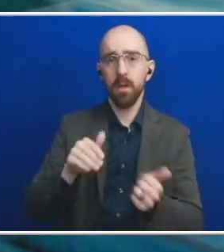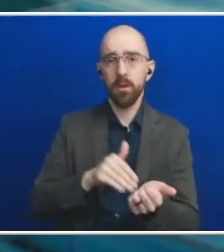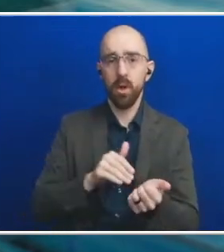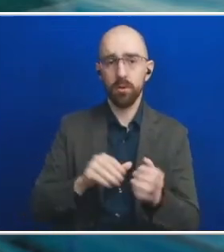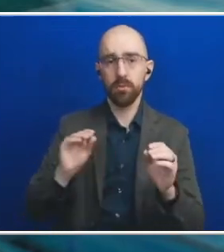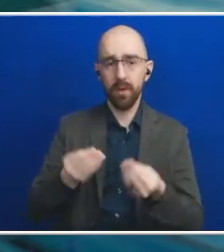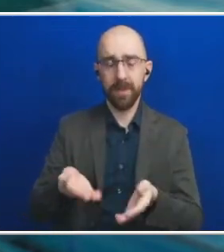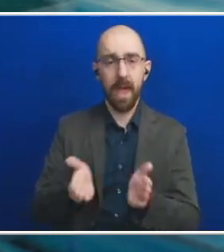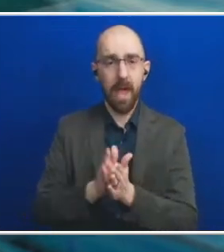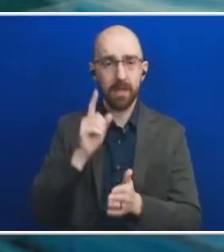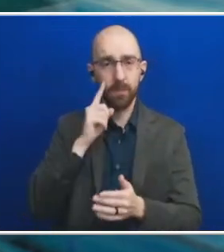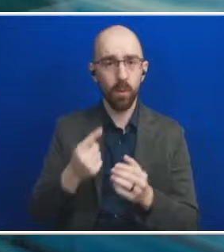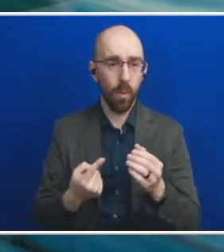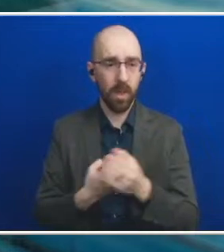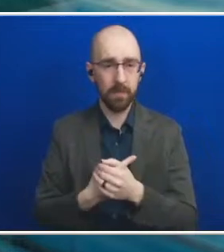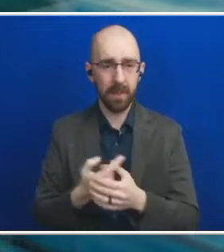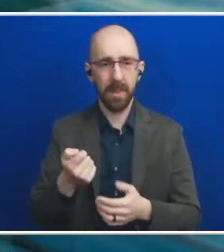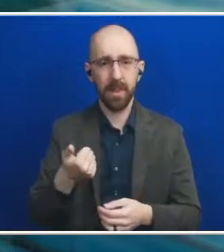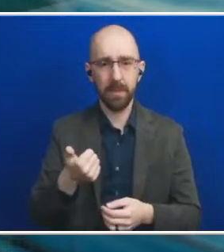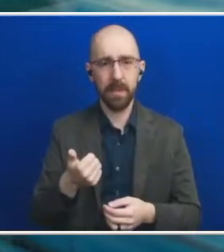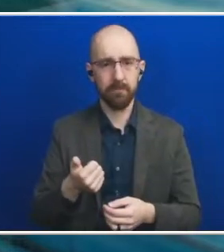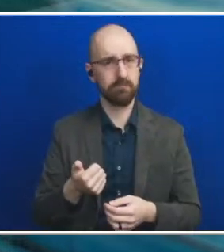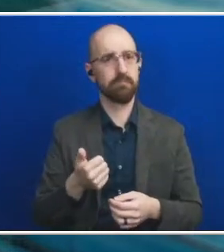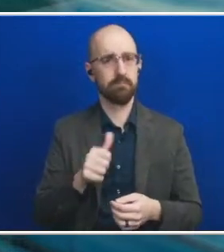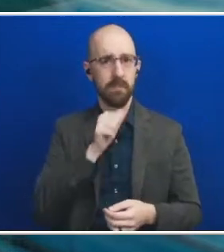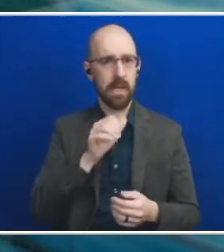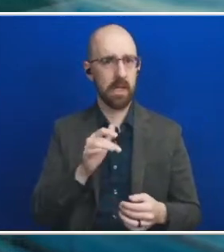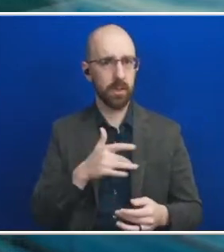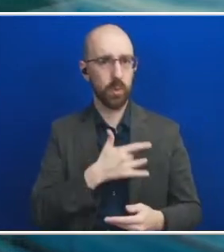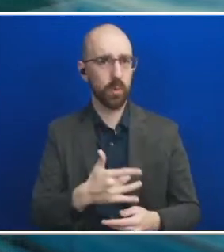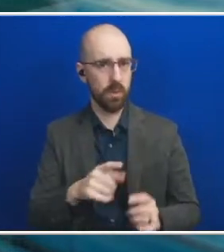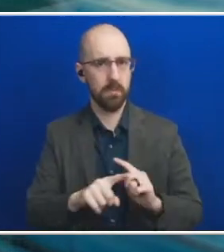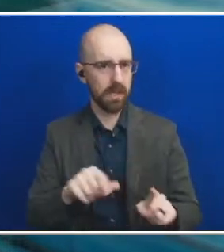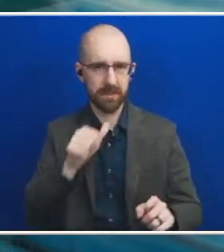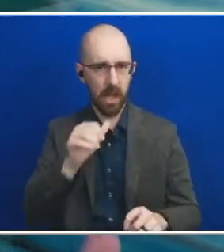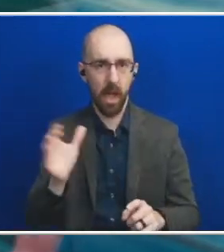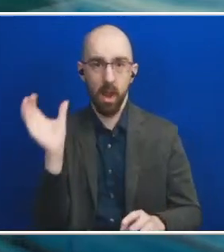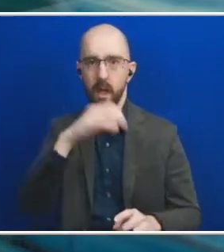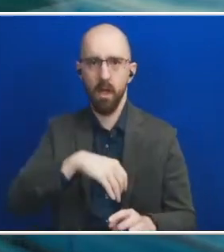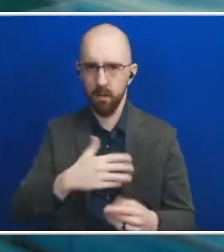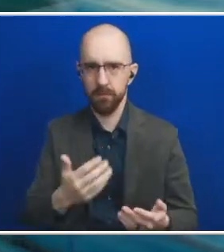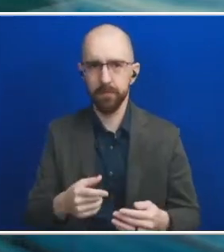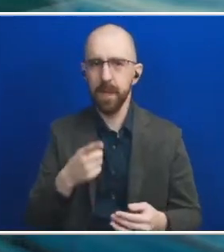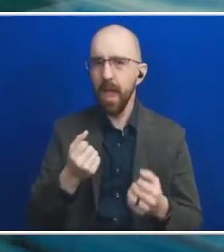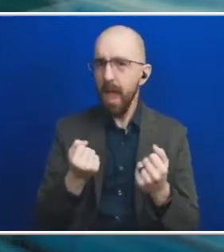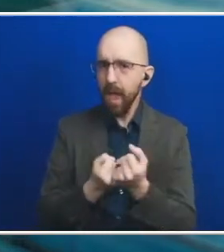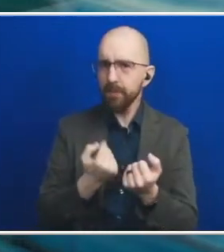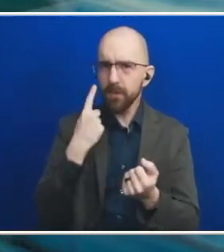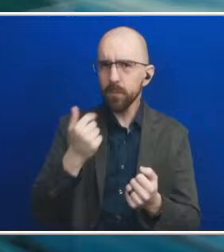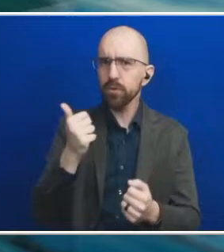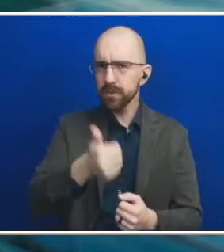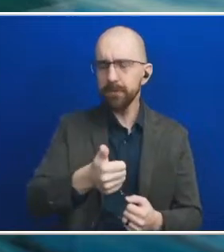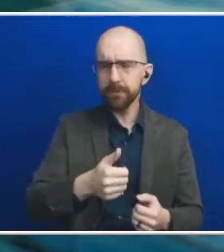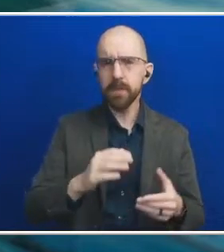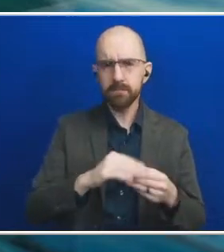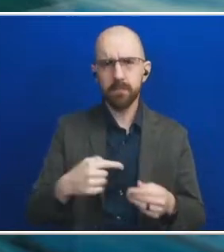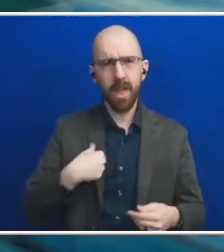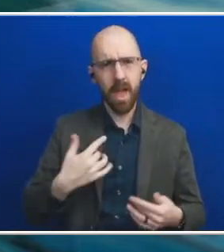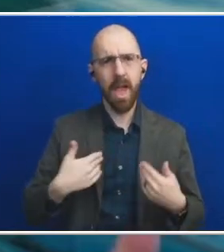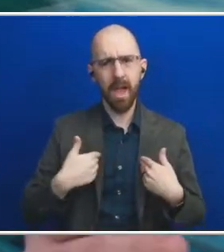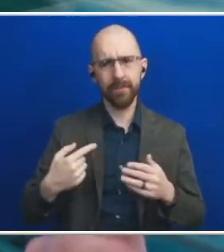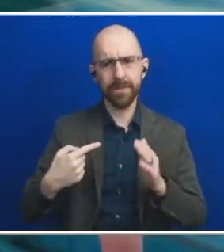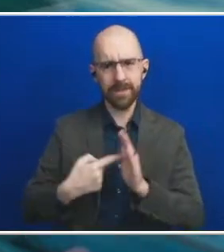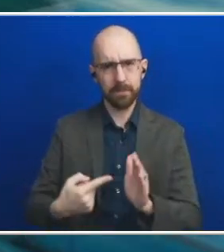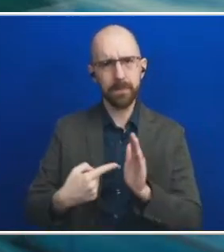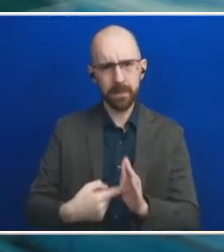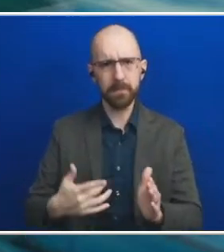is a little tad bit unusual, but not unheard of. I think being an advocate for yourself, saying, hey, I've had these symptoms for so long, I really am kind of